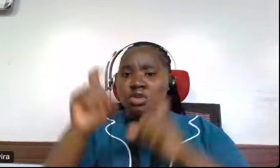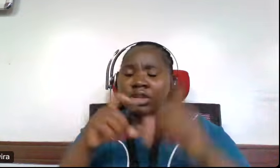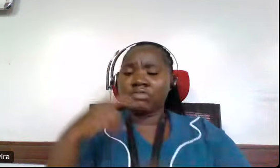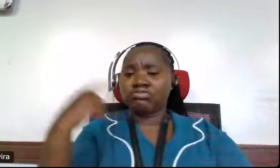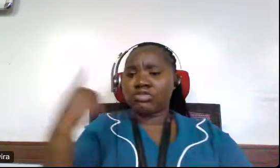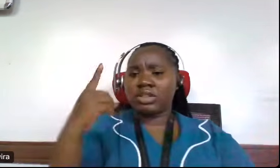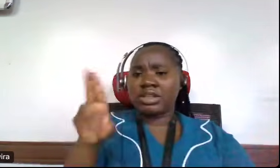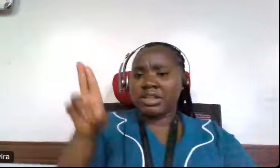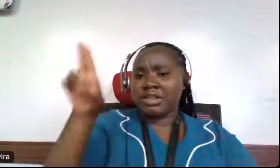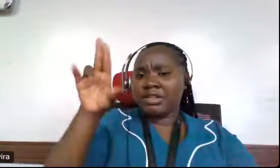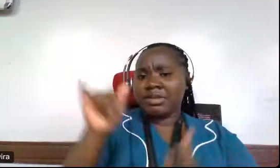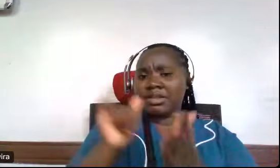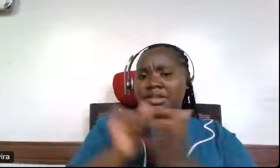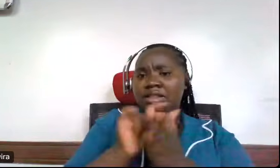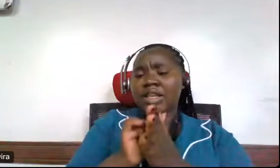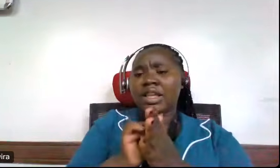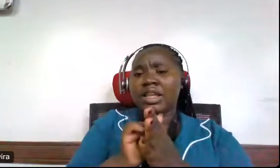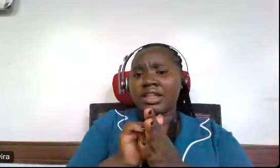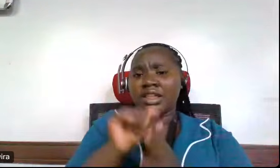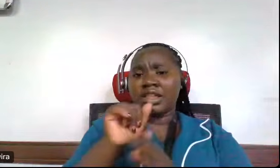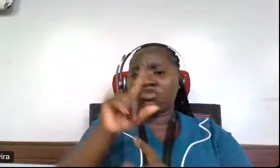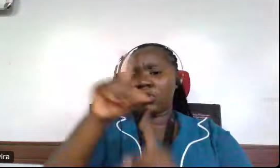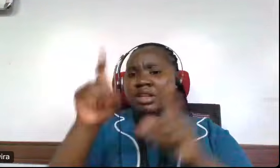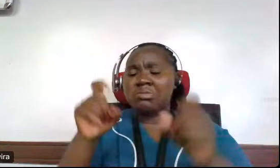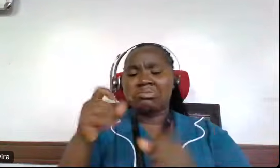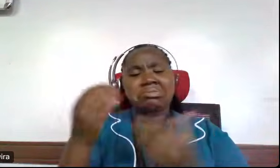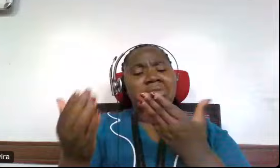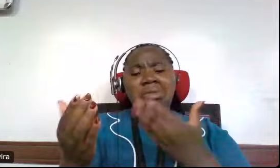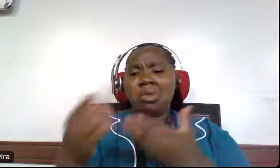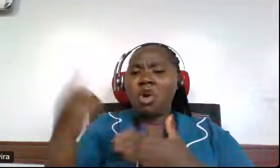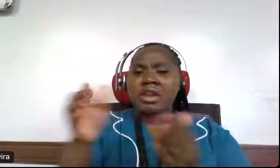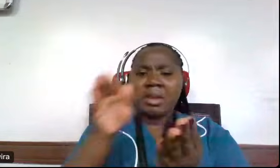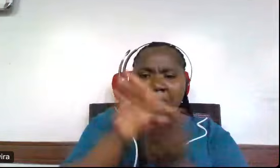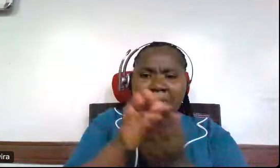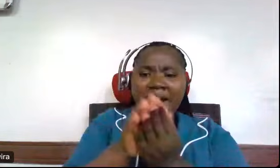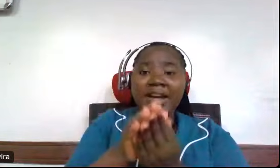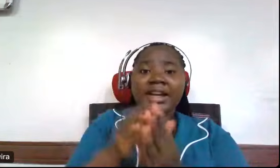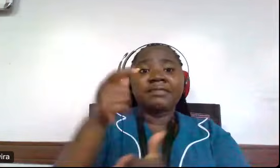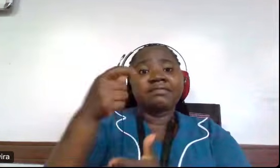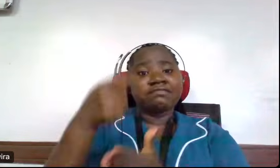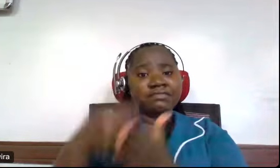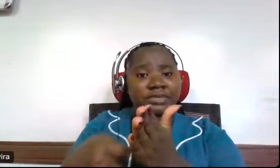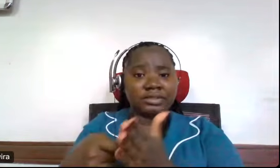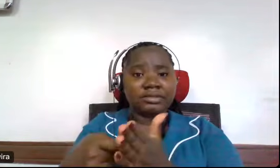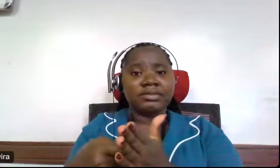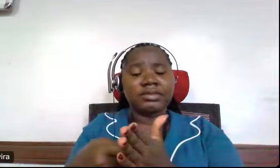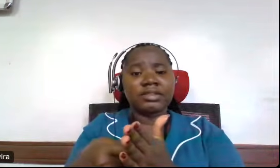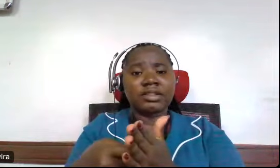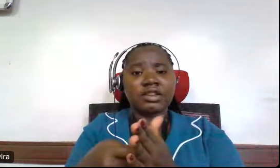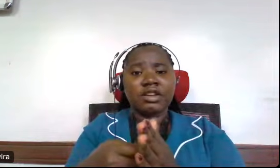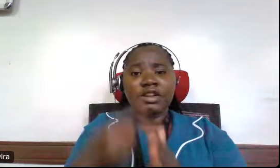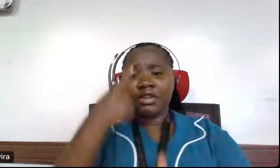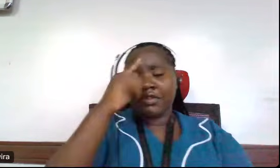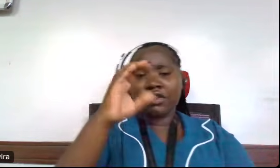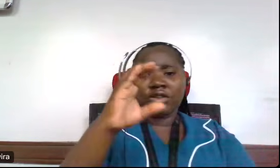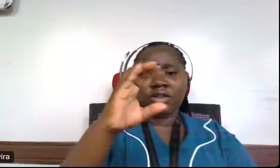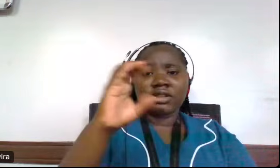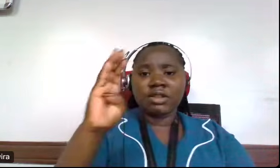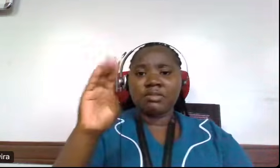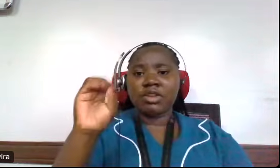I can see you claim is maybe bank charges, which will be minimal. So your CBO or your self-help